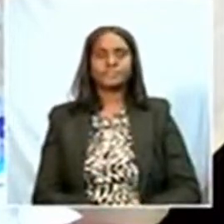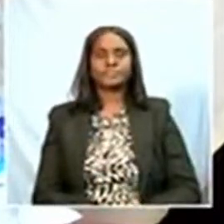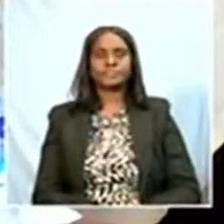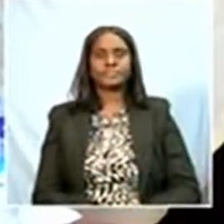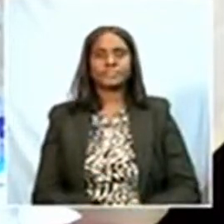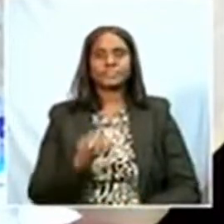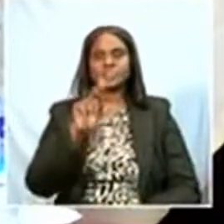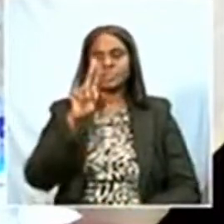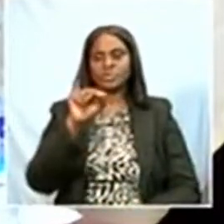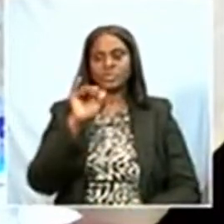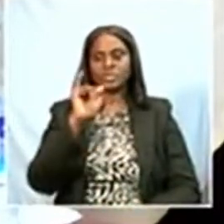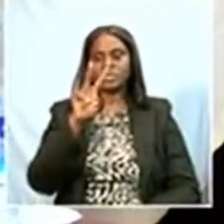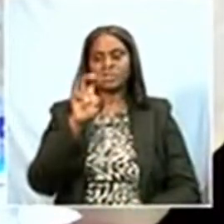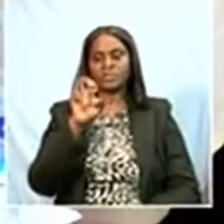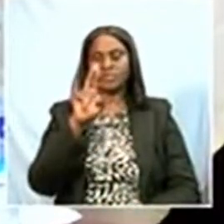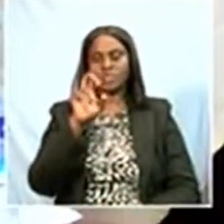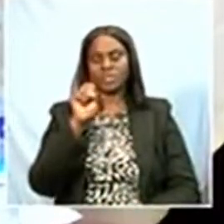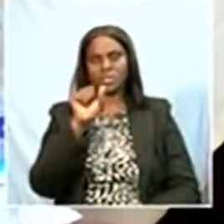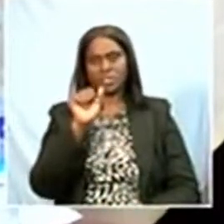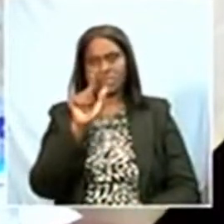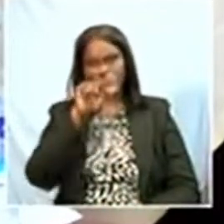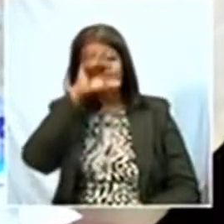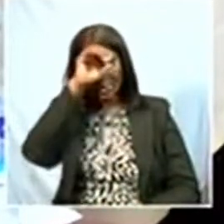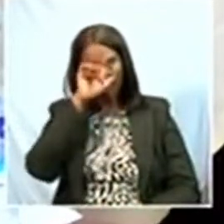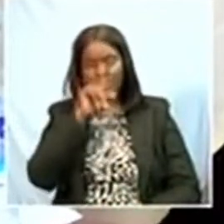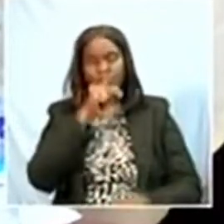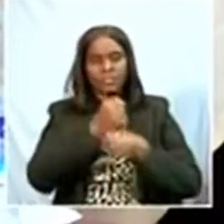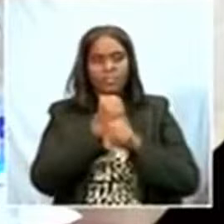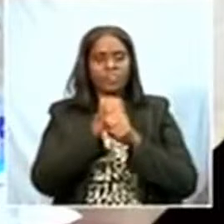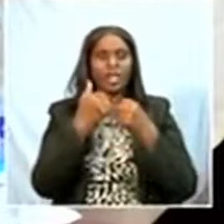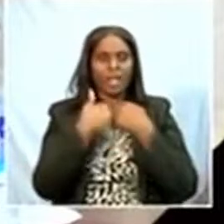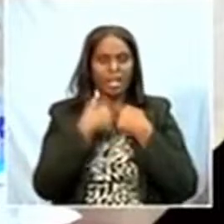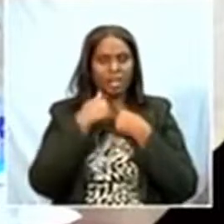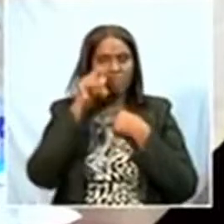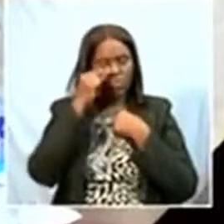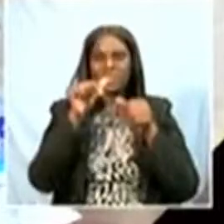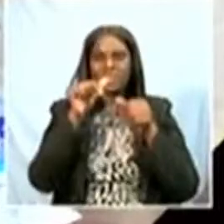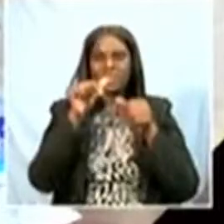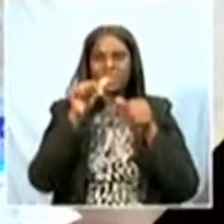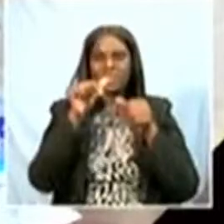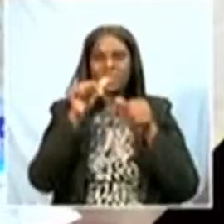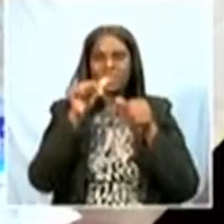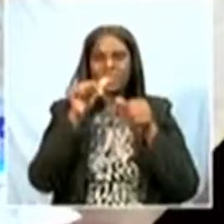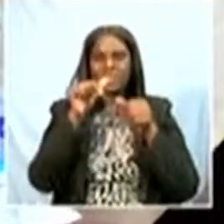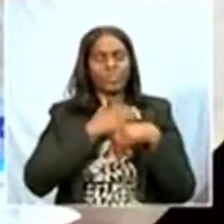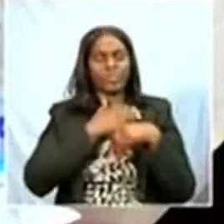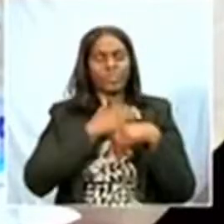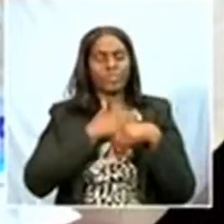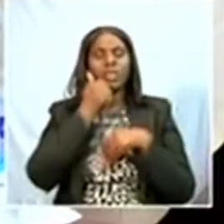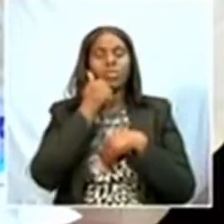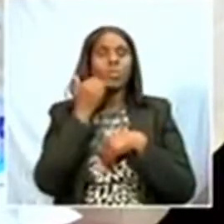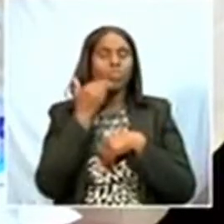Universal Mining is also producing. We have gold literally everywhere. In Chama, where I come from,